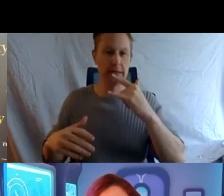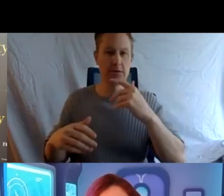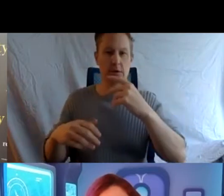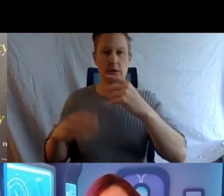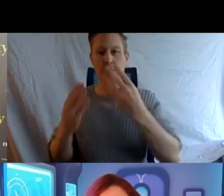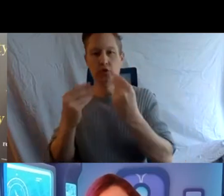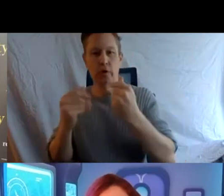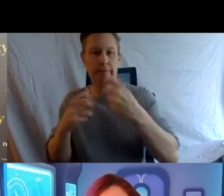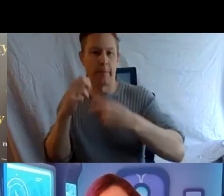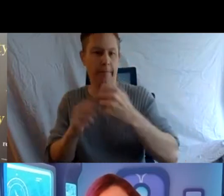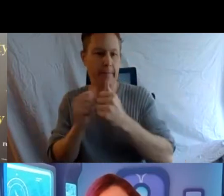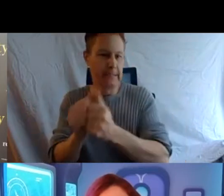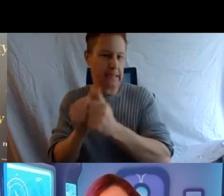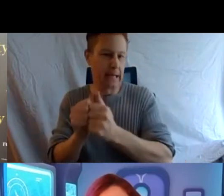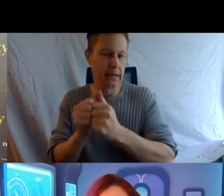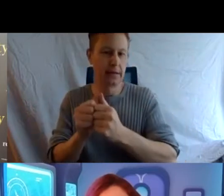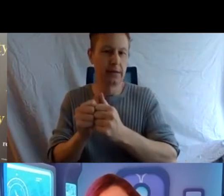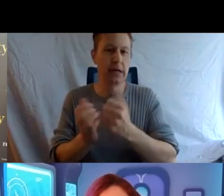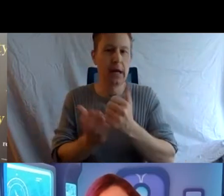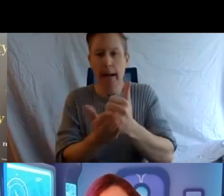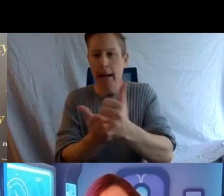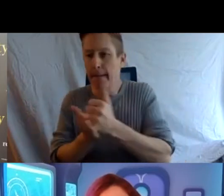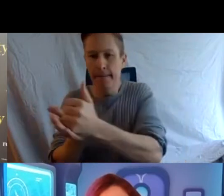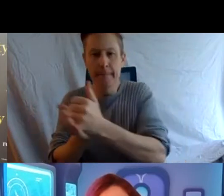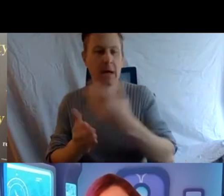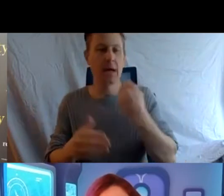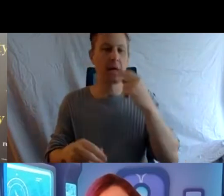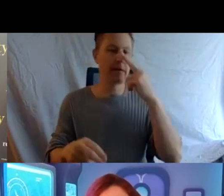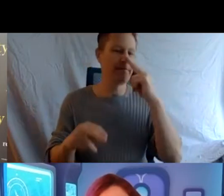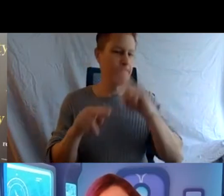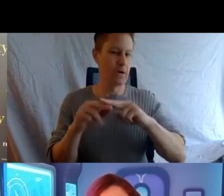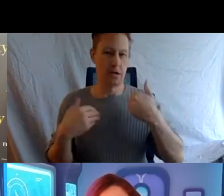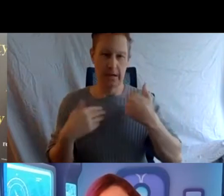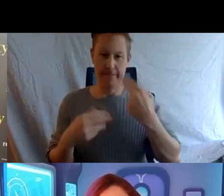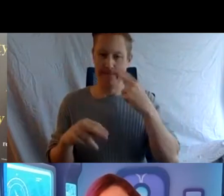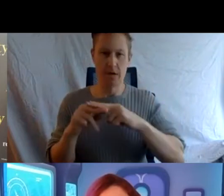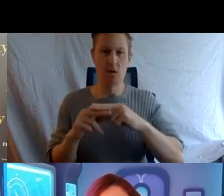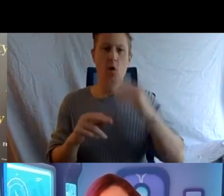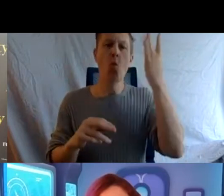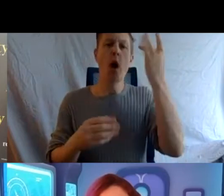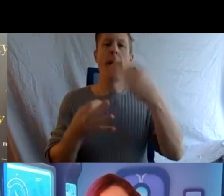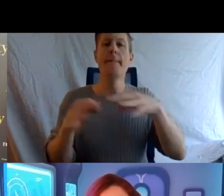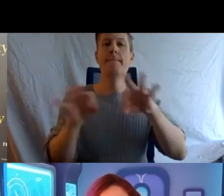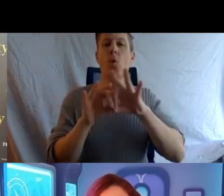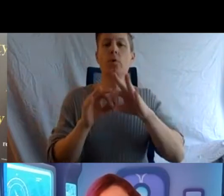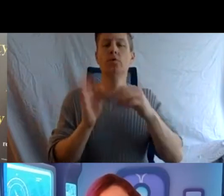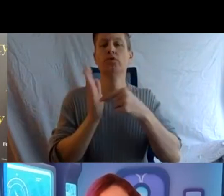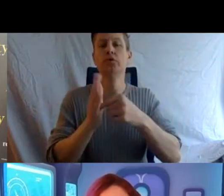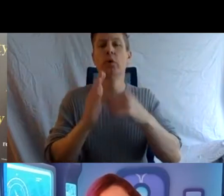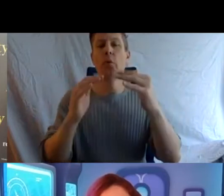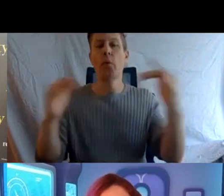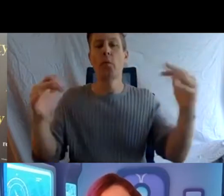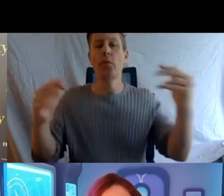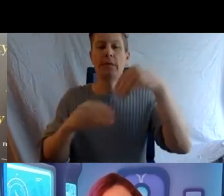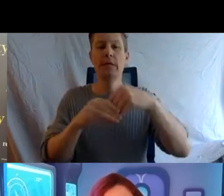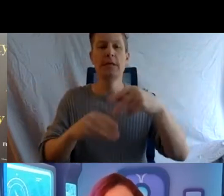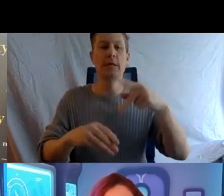and having fun. Why was it important for you to show this type of inclusion in a preschool age show?